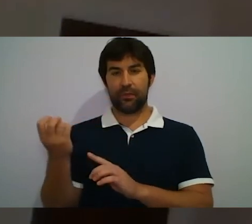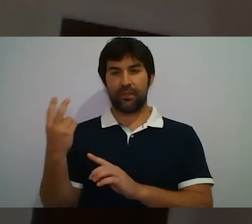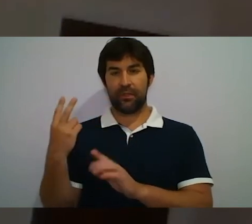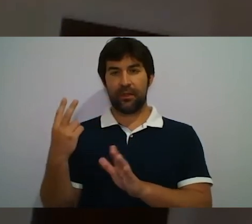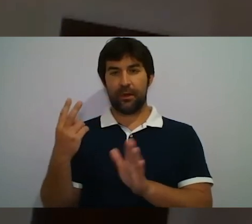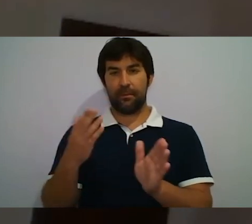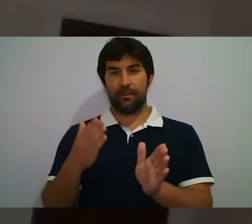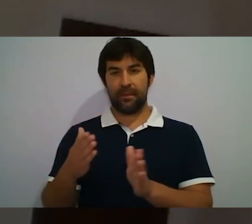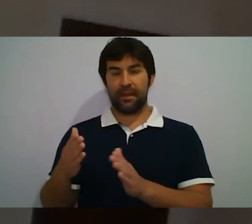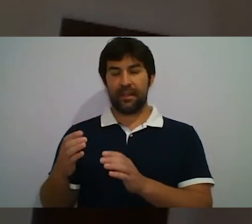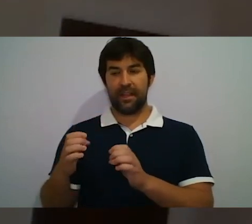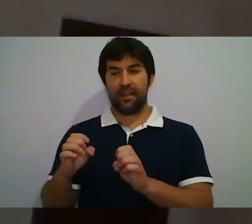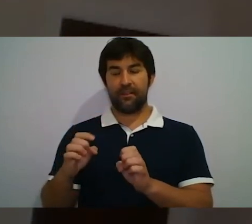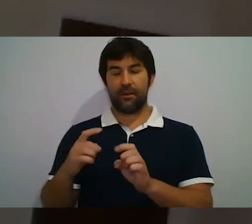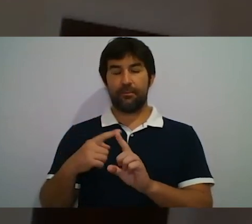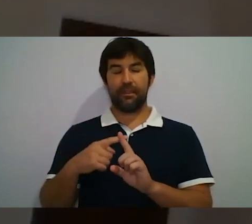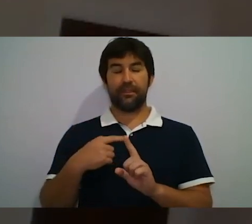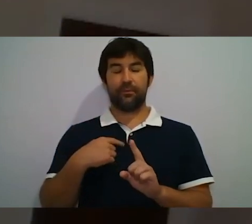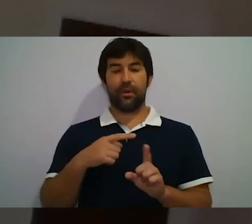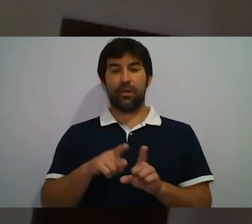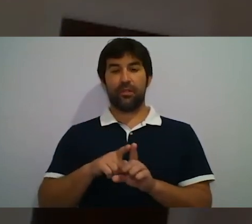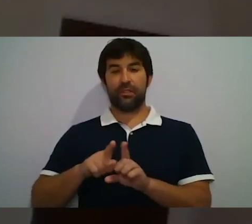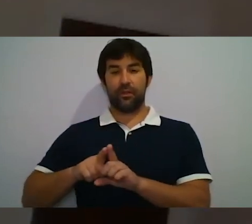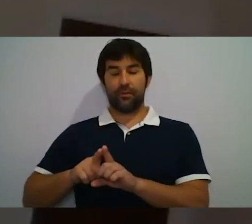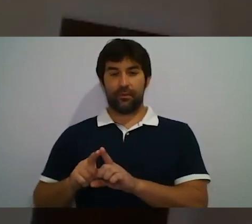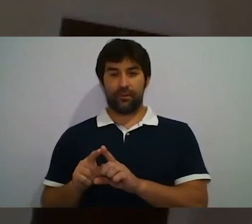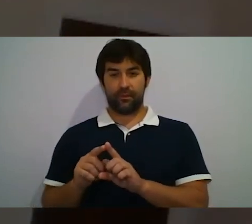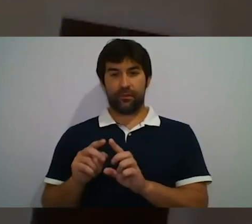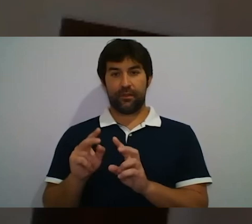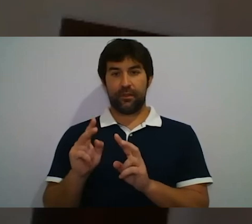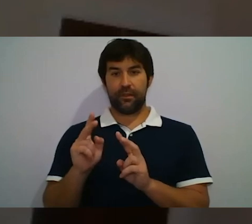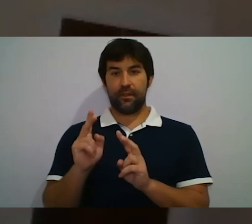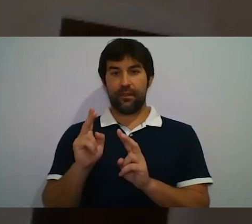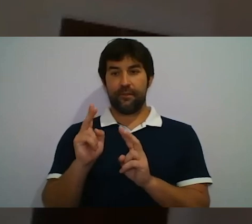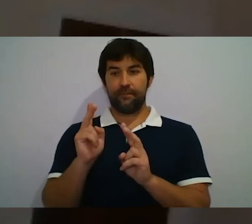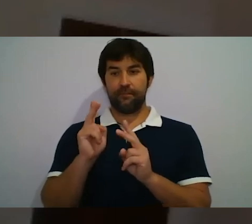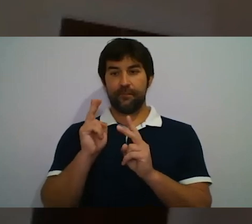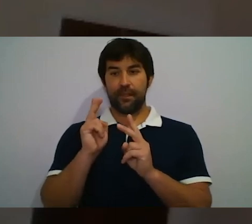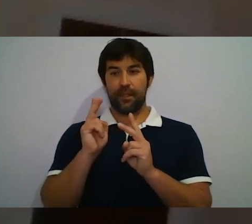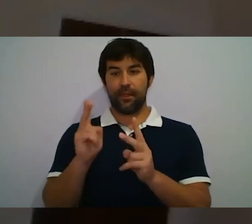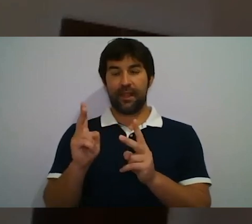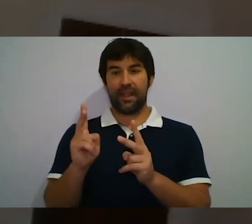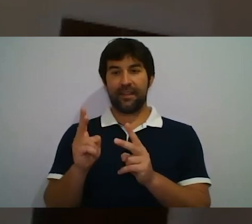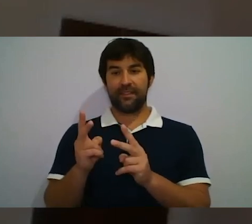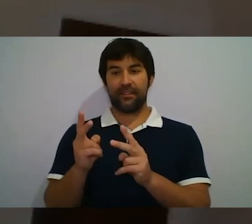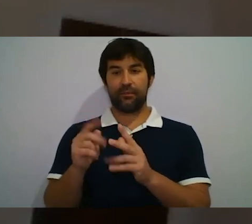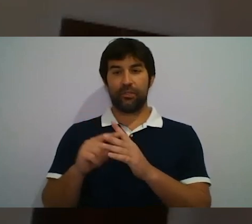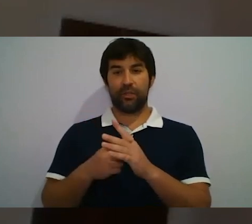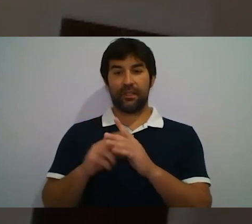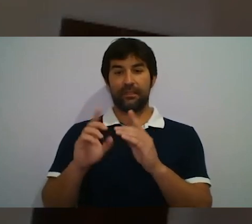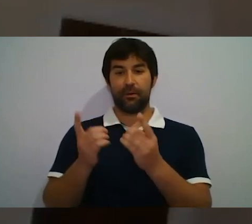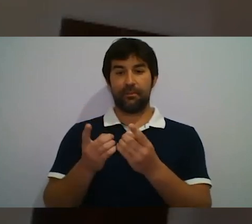for it, there's still a lot of work that's happening on some of those major projects from the DOMI staff. Next